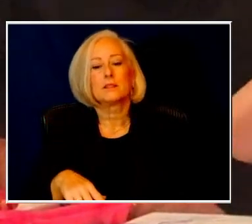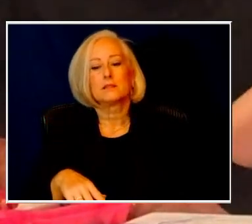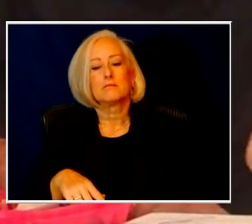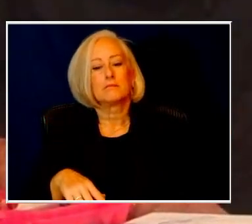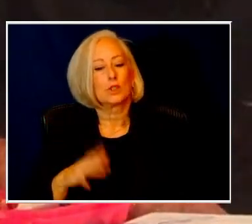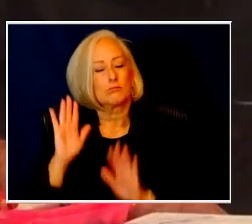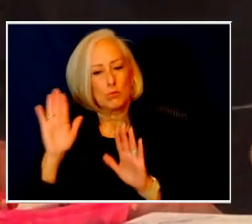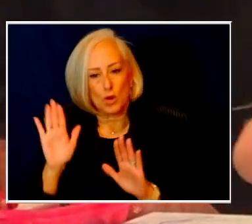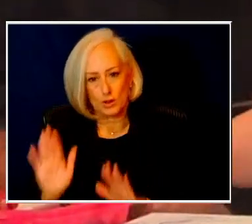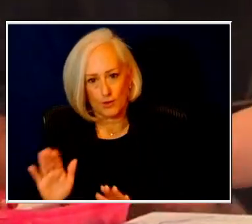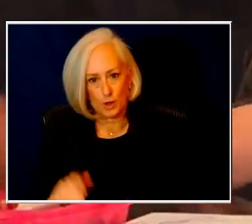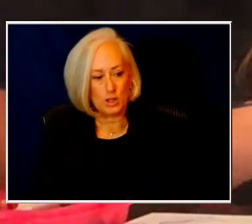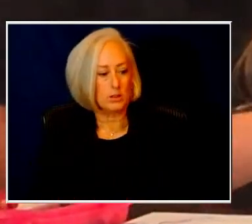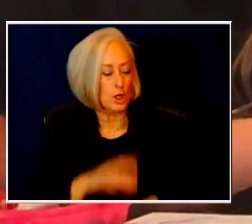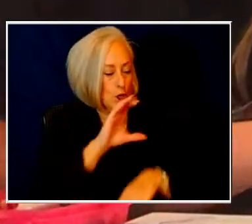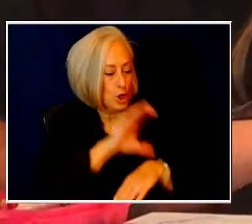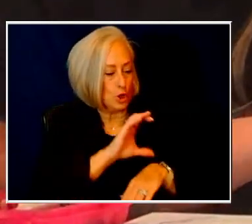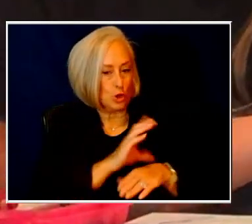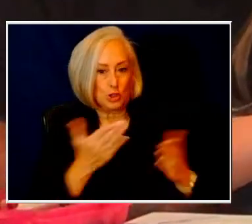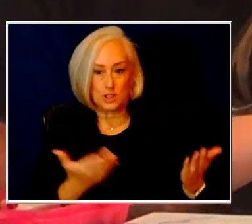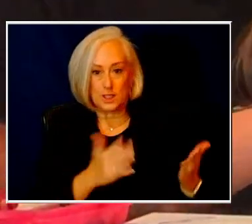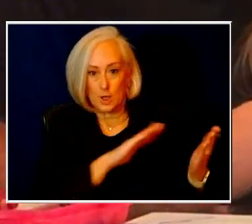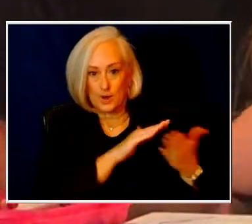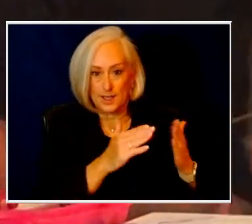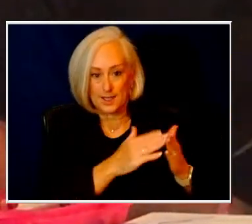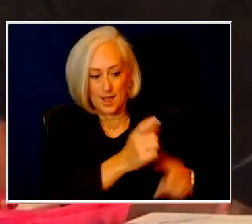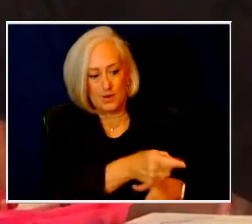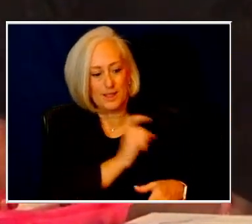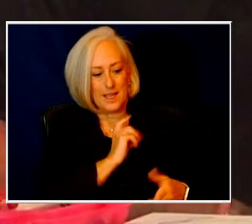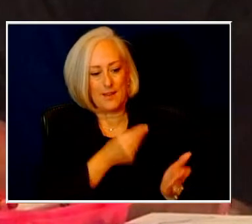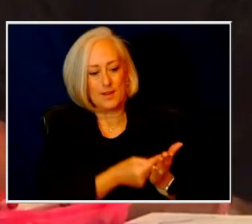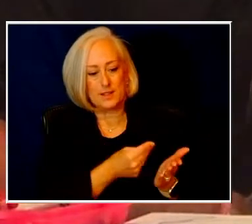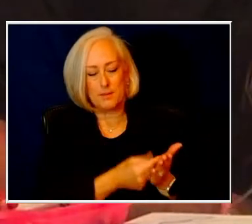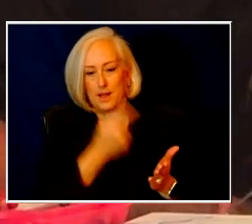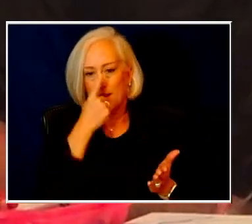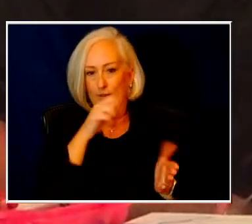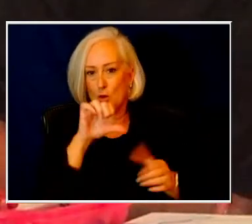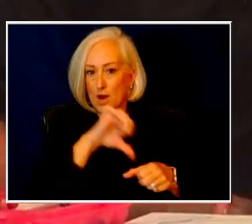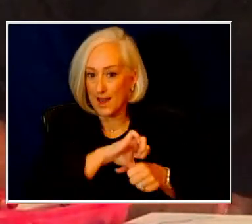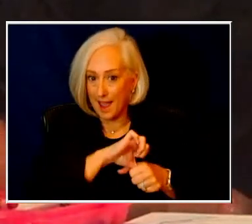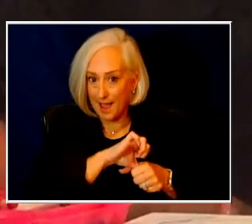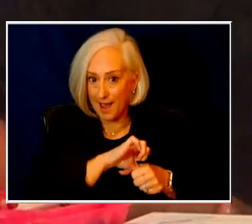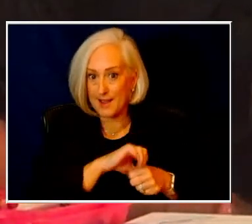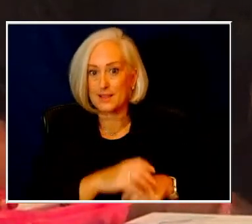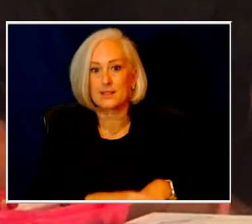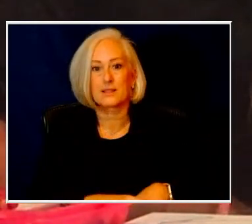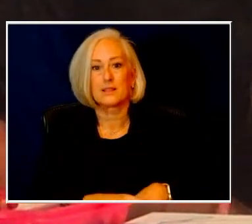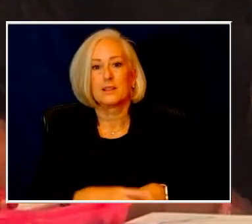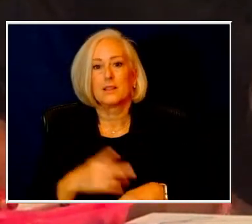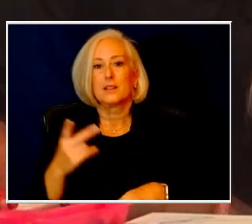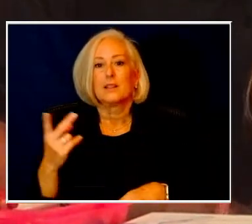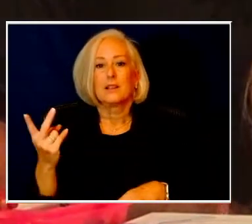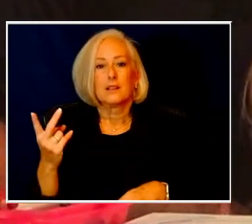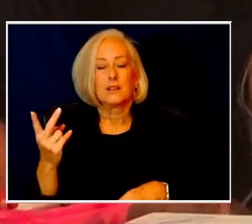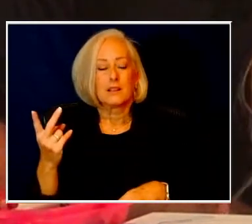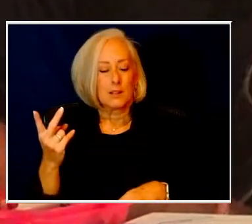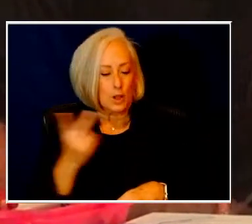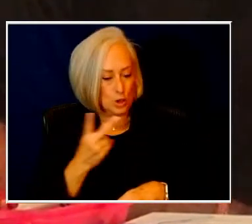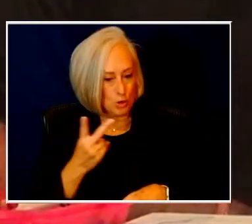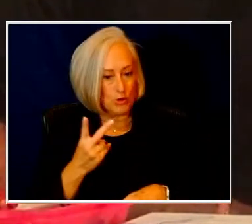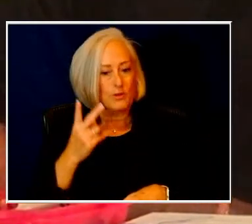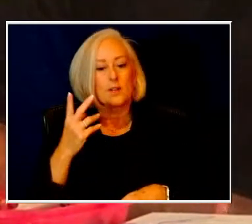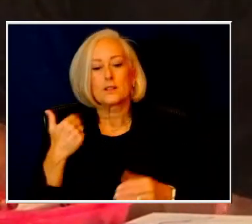know, gave us money for gas, and we had our work, both were amazing with letting us